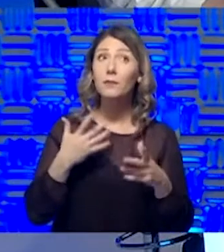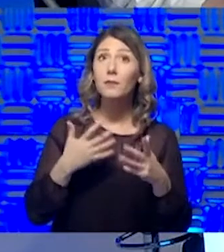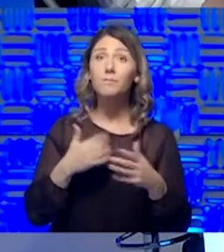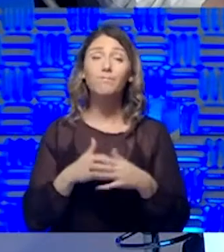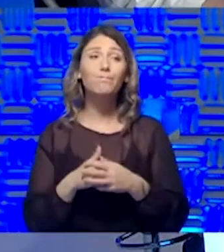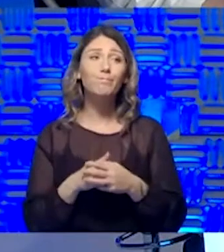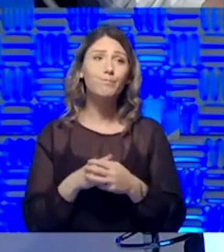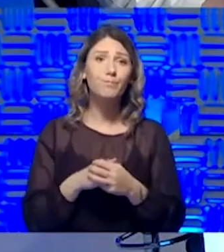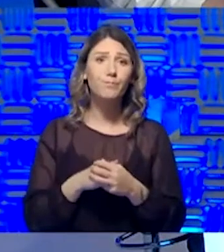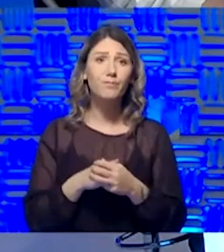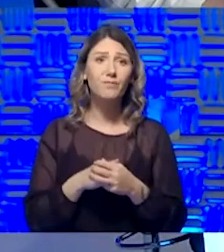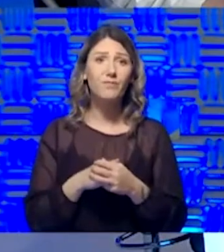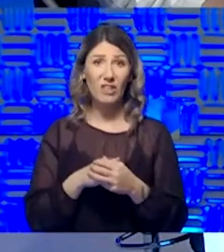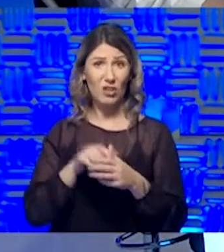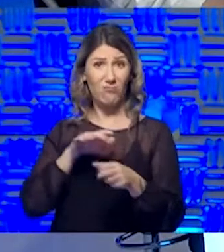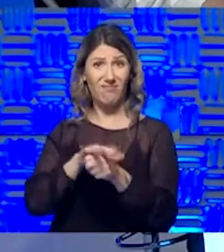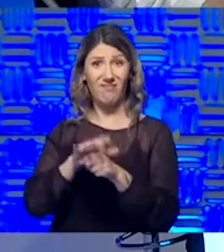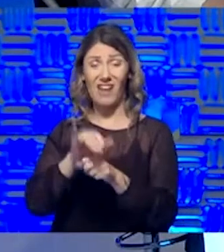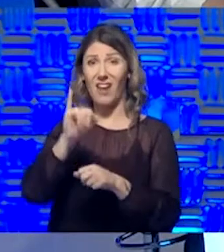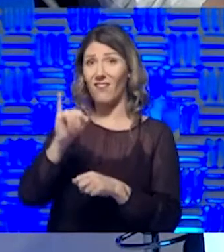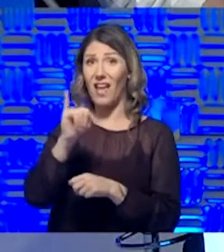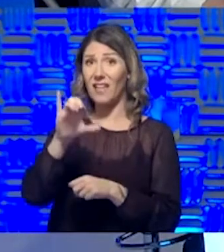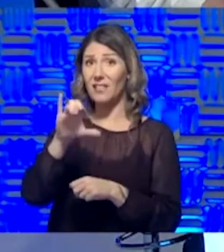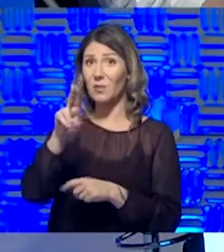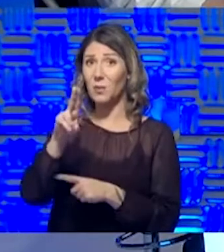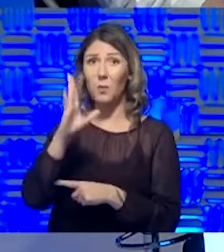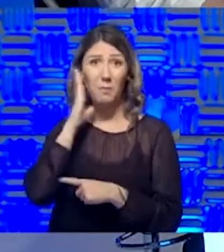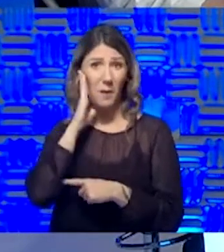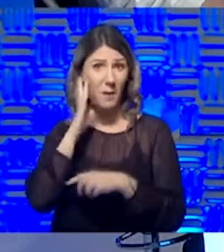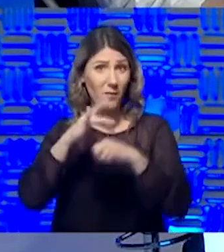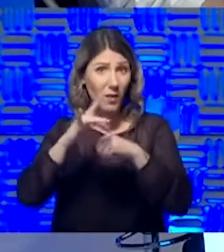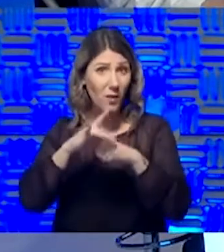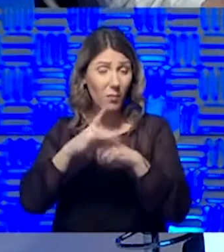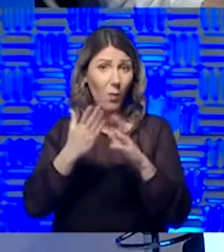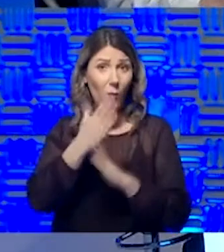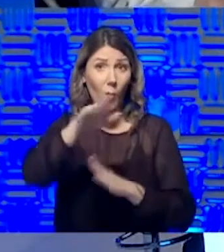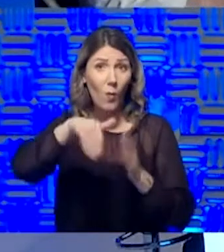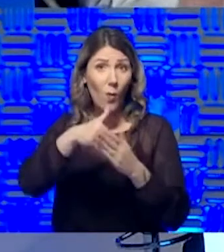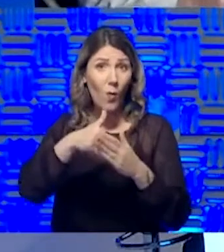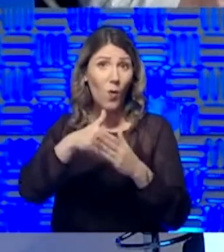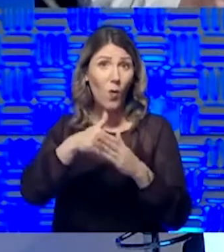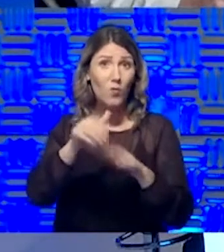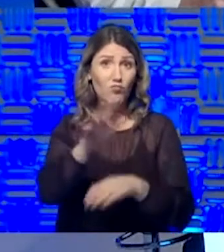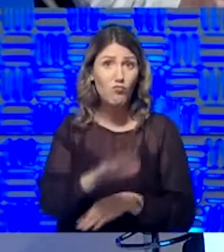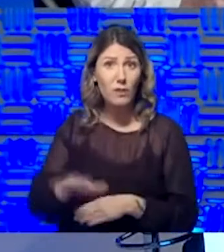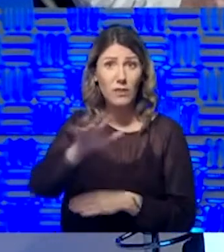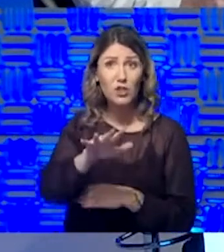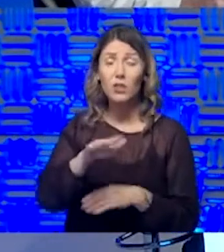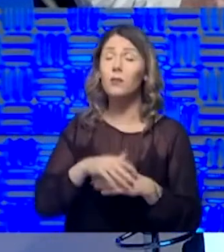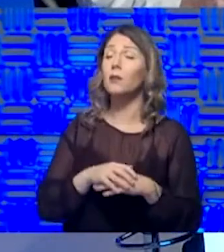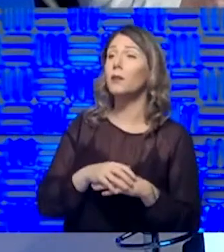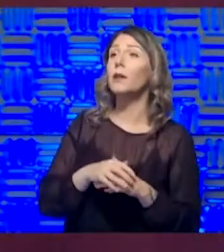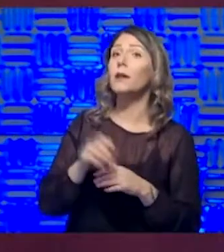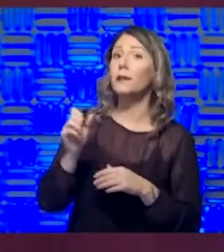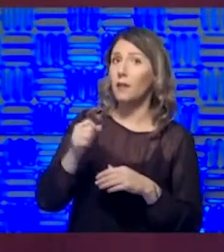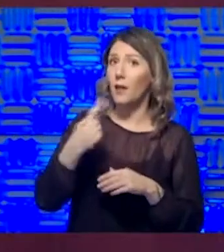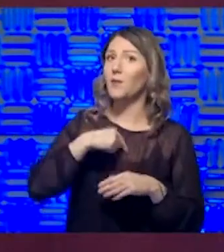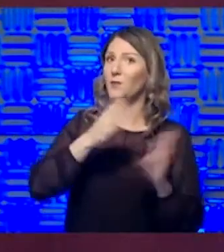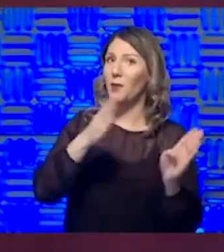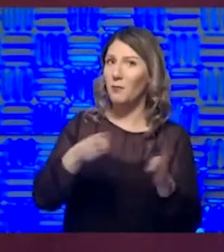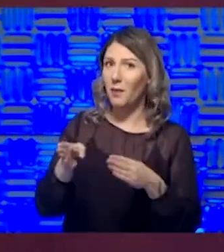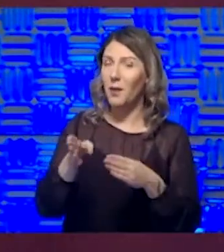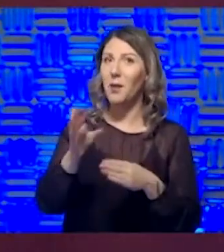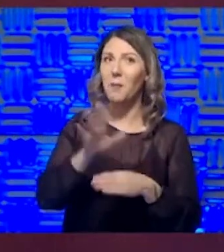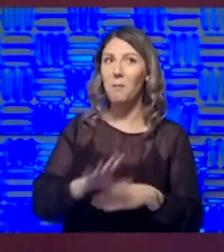that there's enough ICU beds available throughout the region? Yeah, we've been planning this for